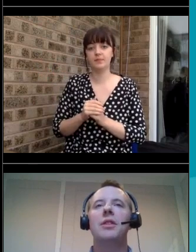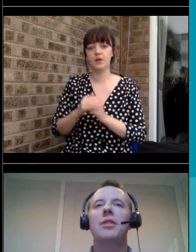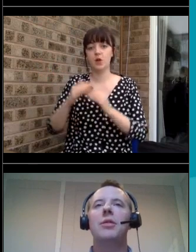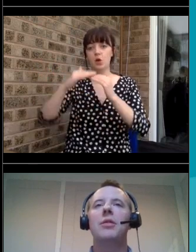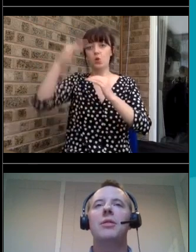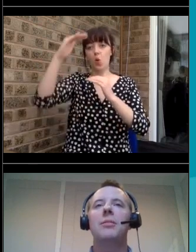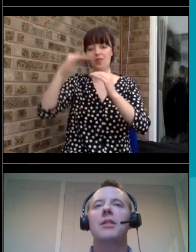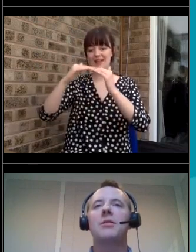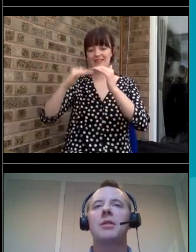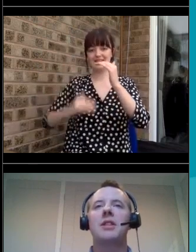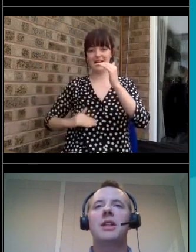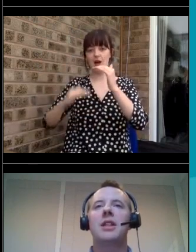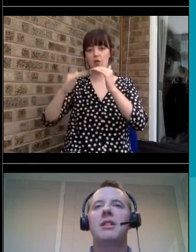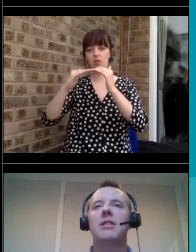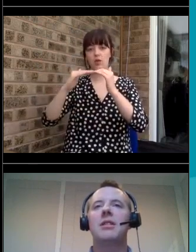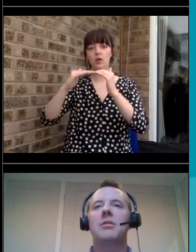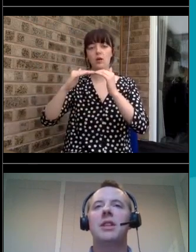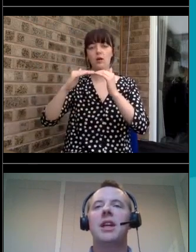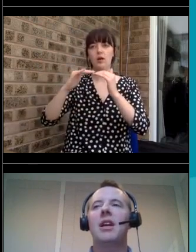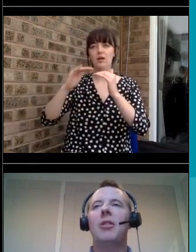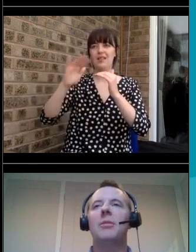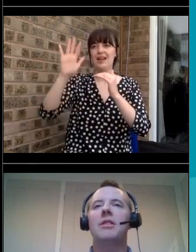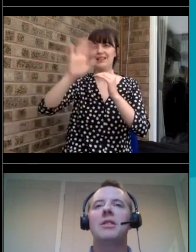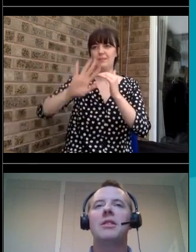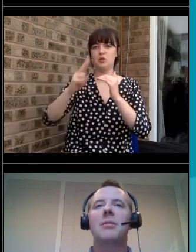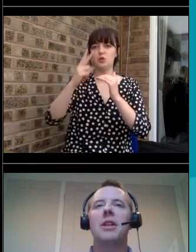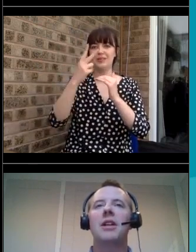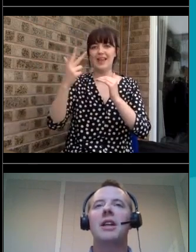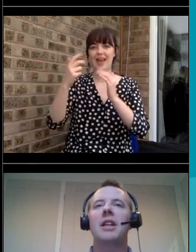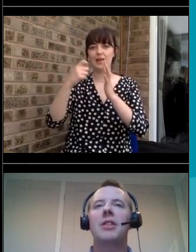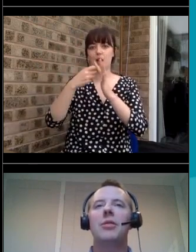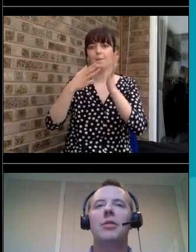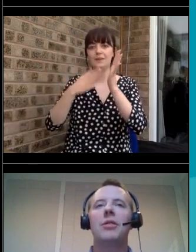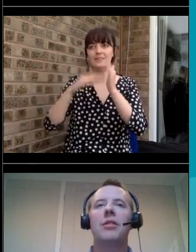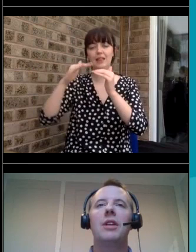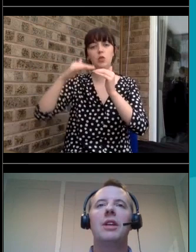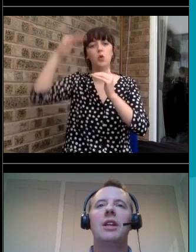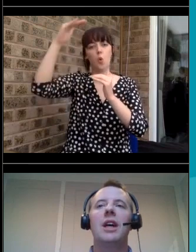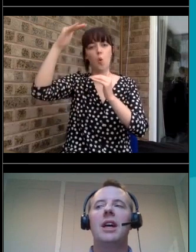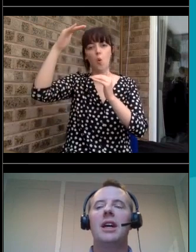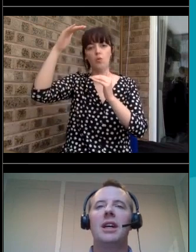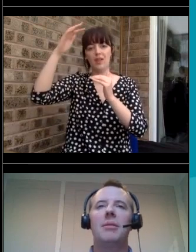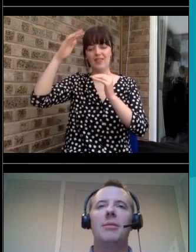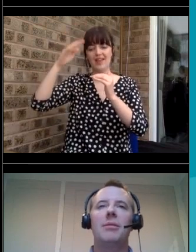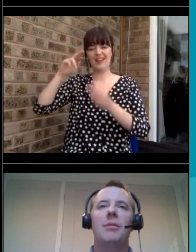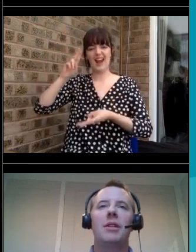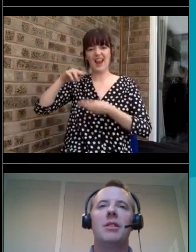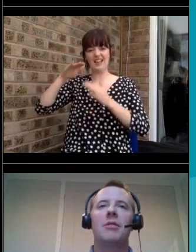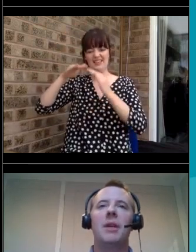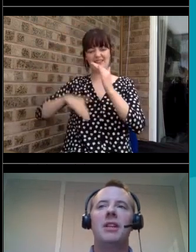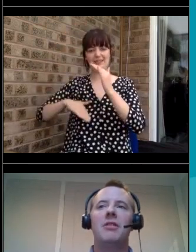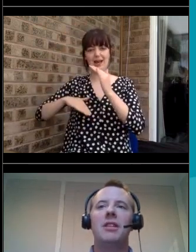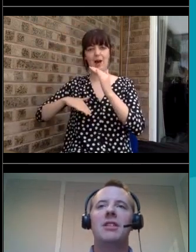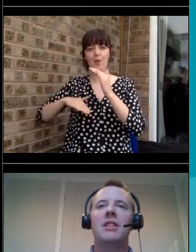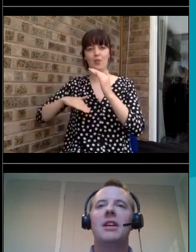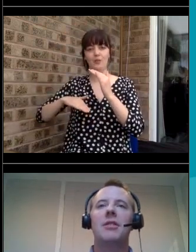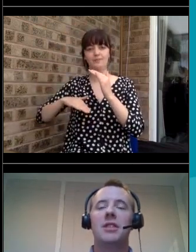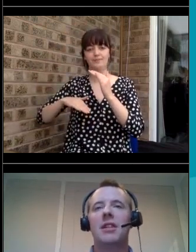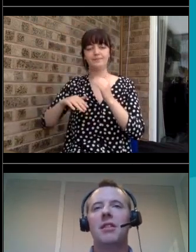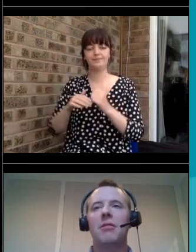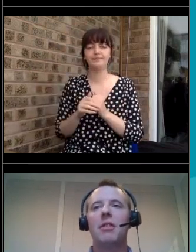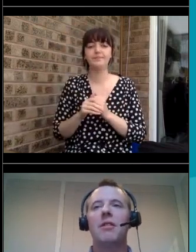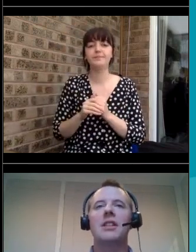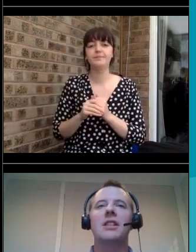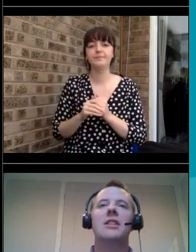slightly more in the north, about 28 kilometres, something like that in the north. The remainder in the